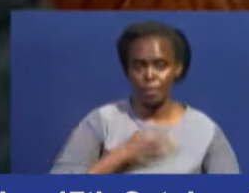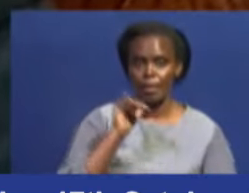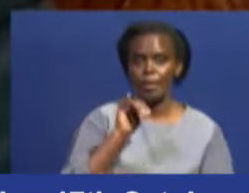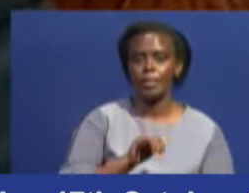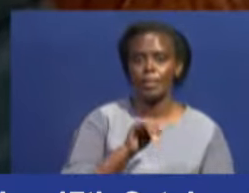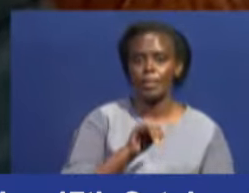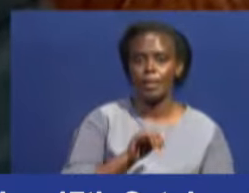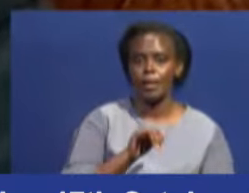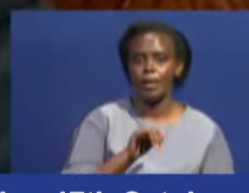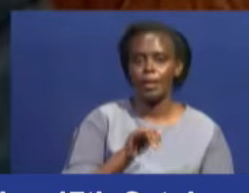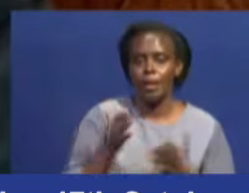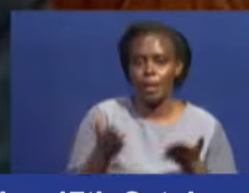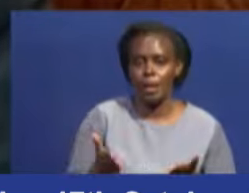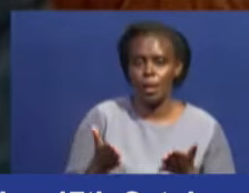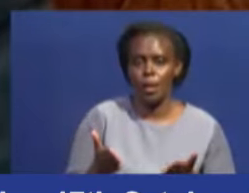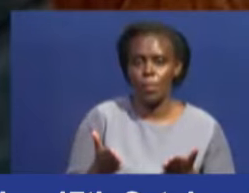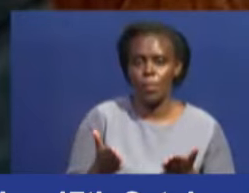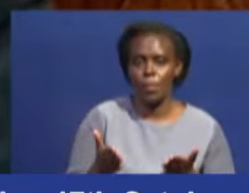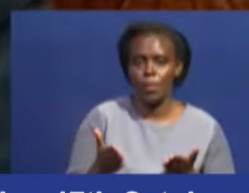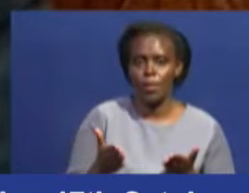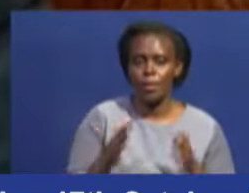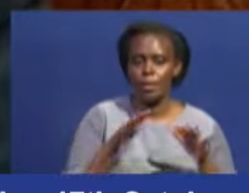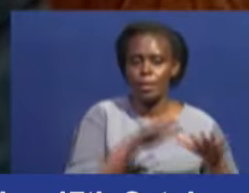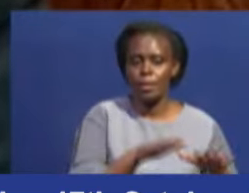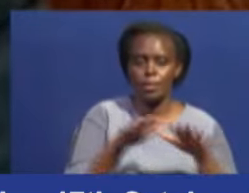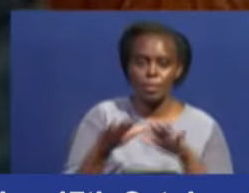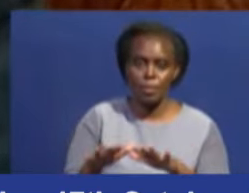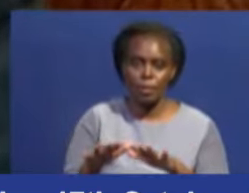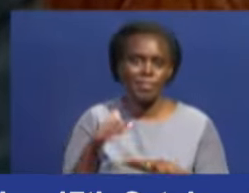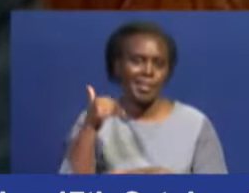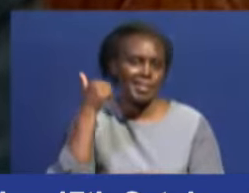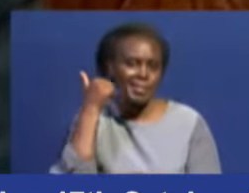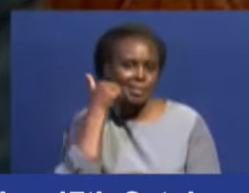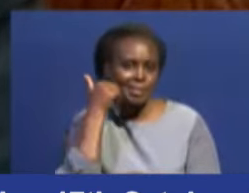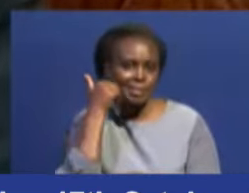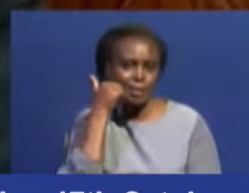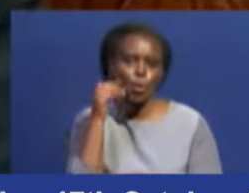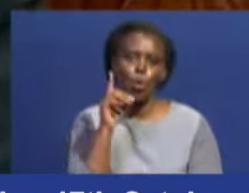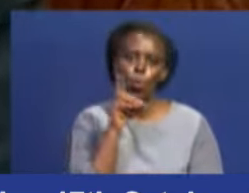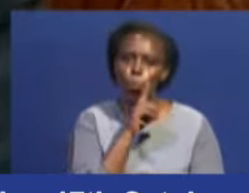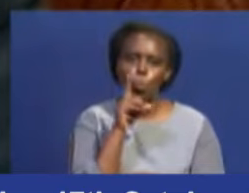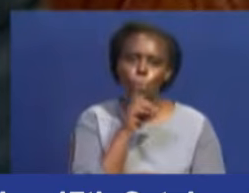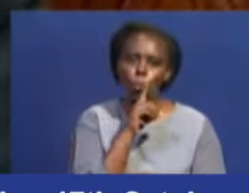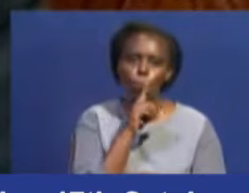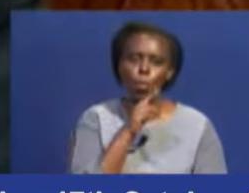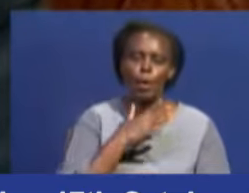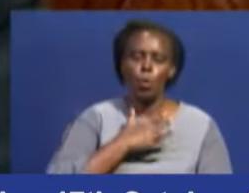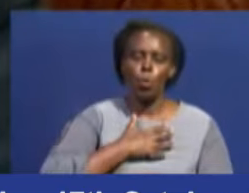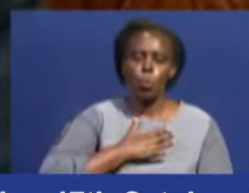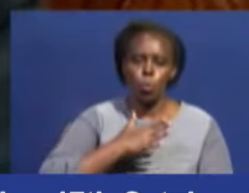that he is currently suffering intense